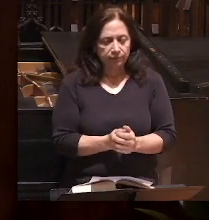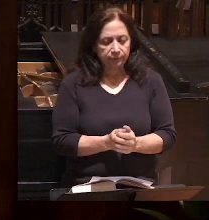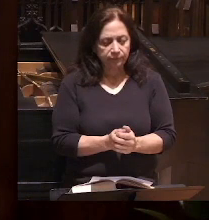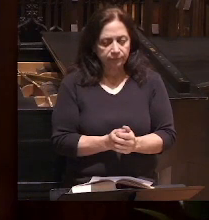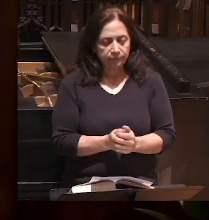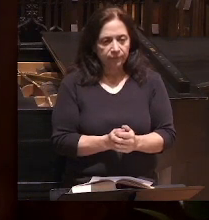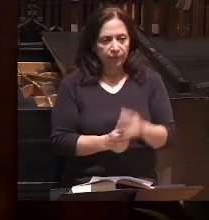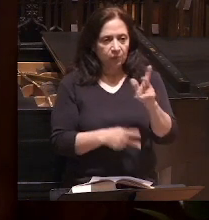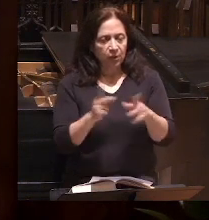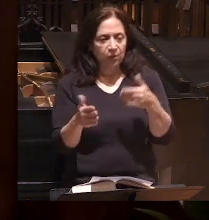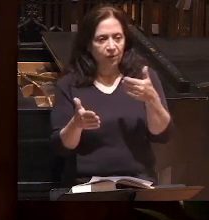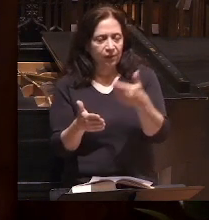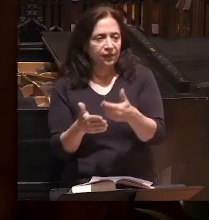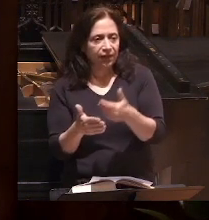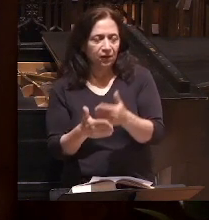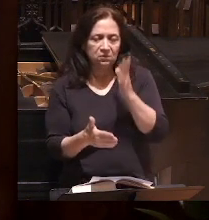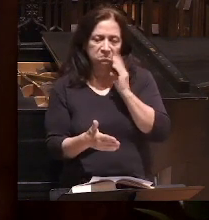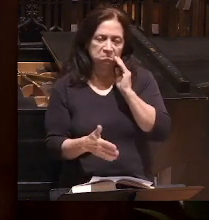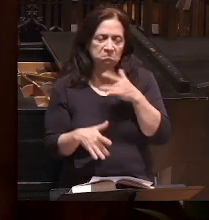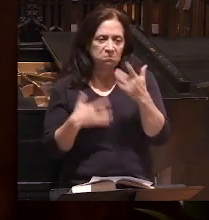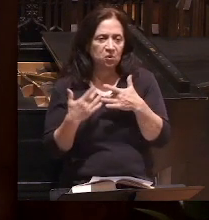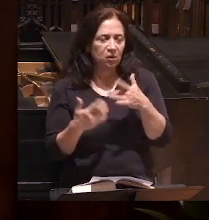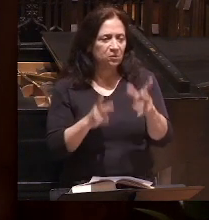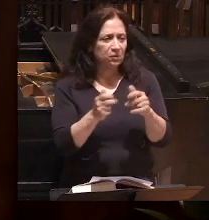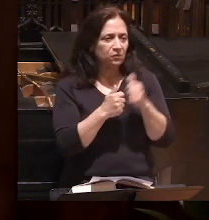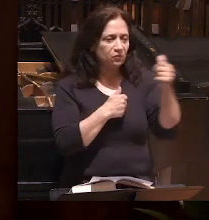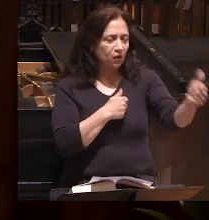by people near, by people far.